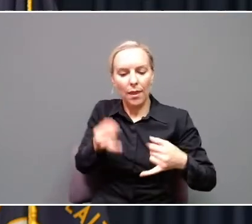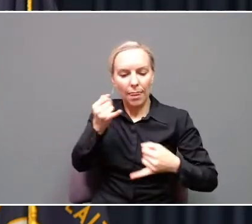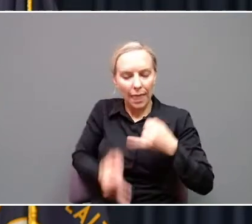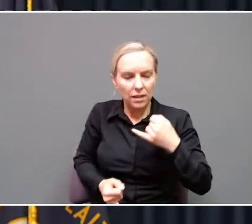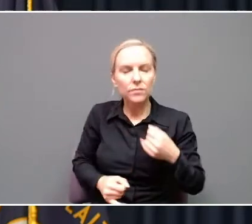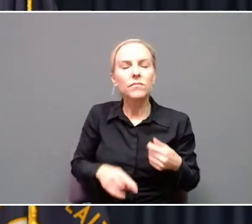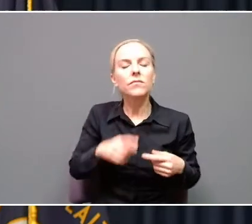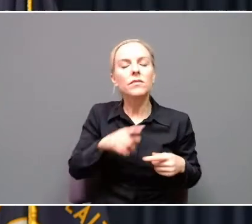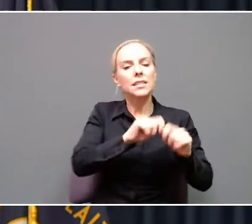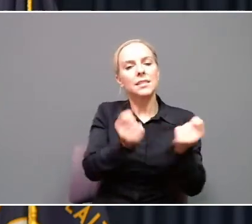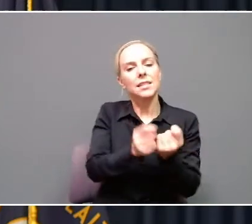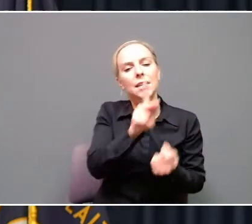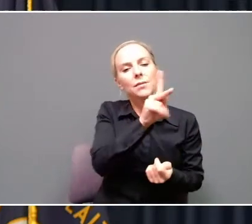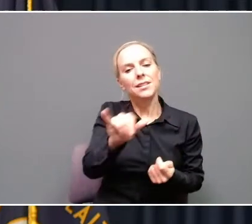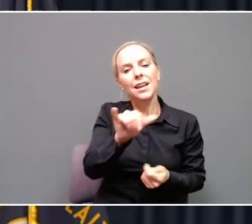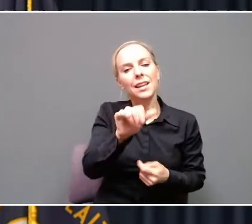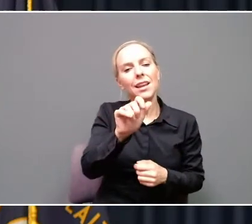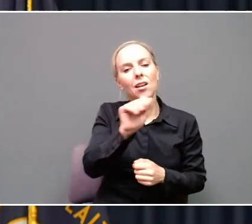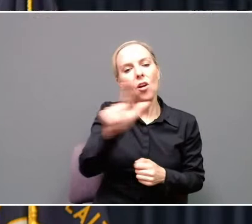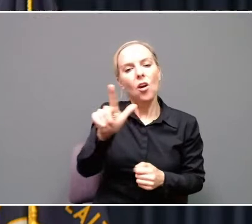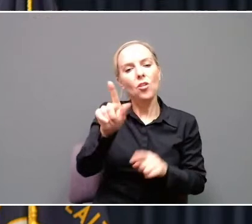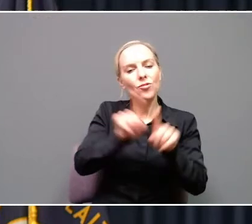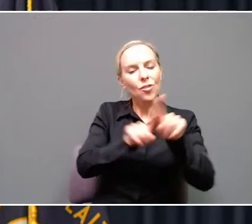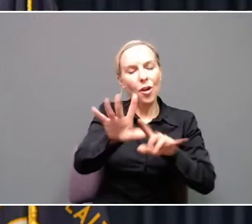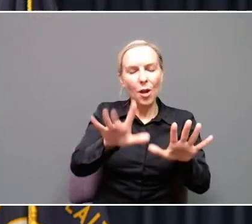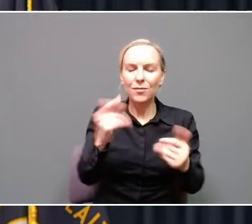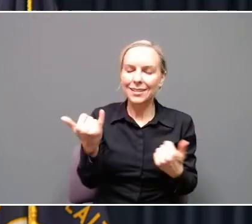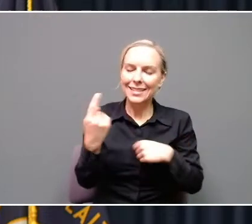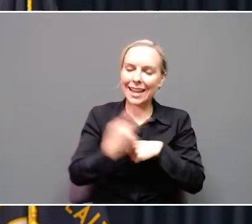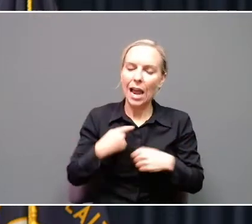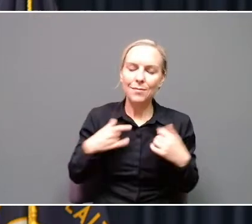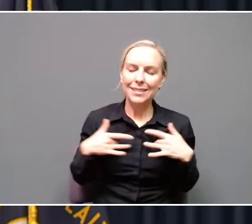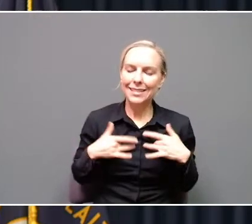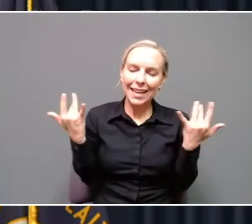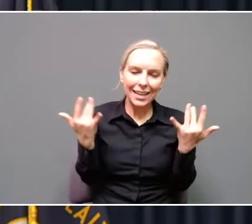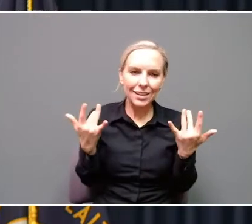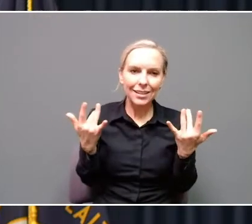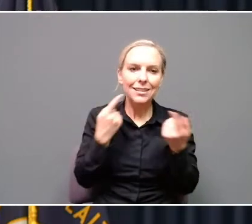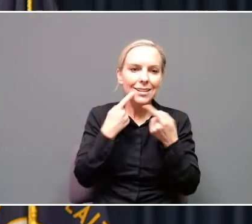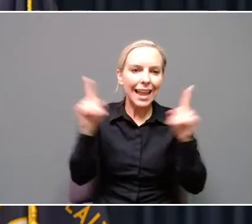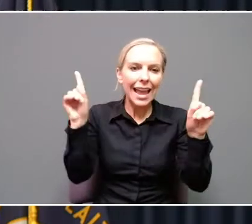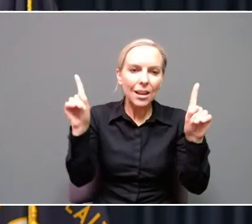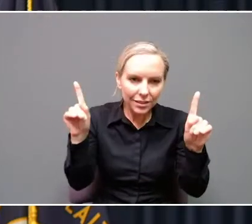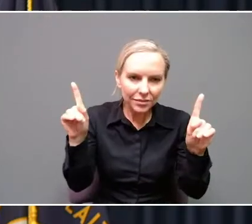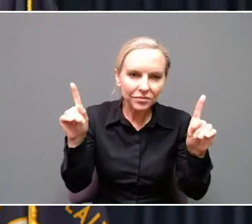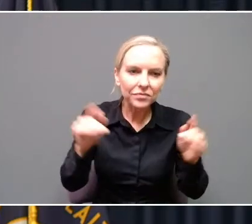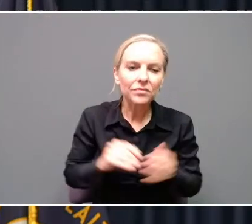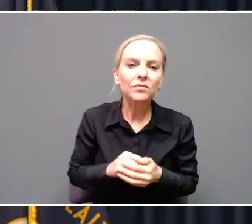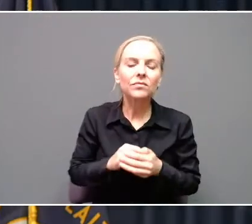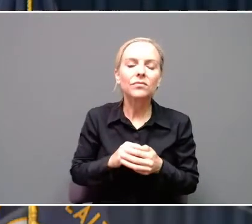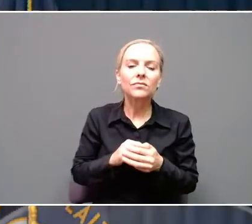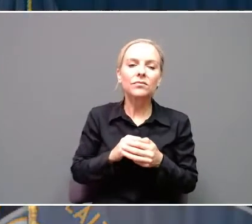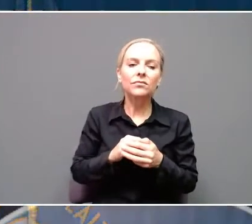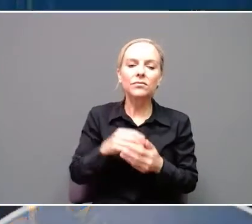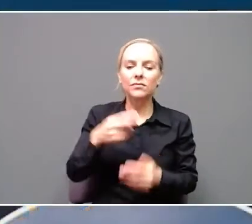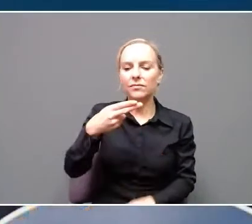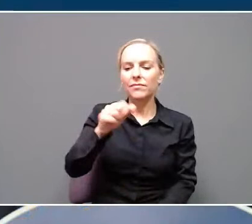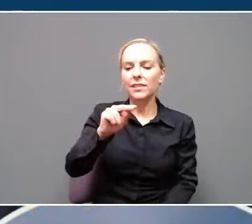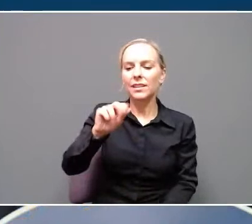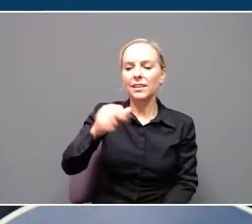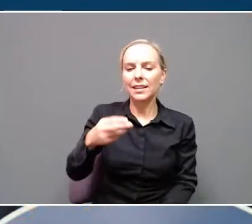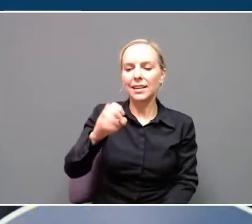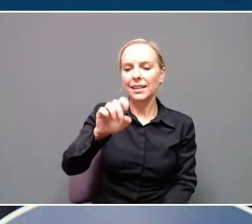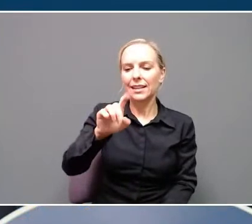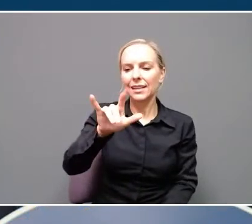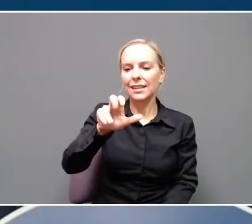Kentucky All-Star, which today I'm pretty excited to announce, is Hannah Edlin, a teacher,